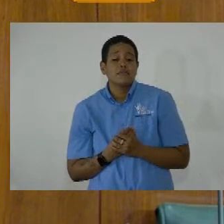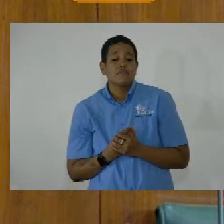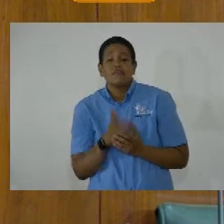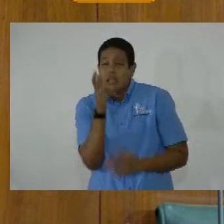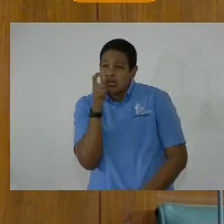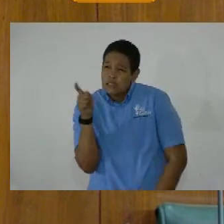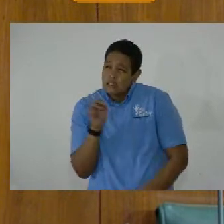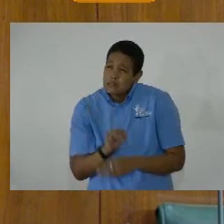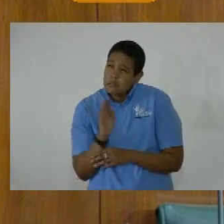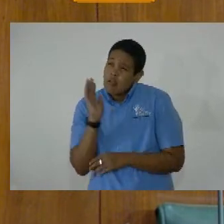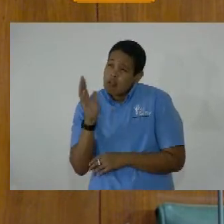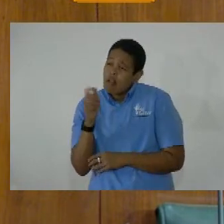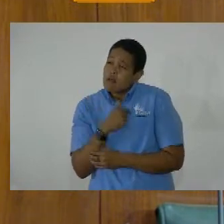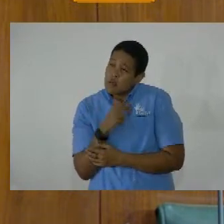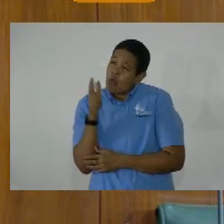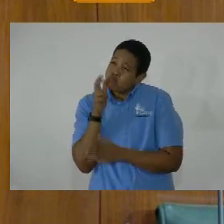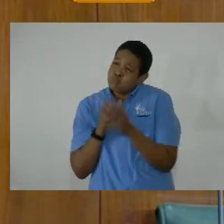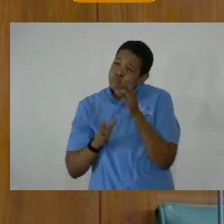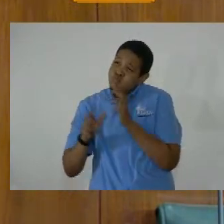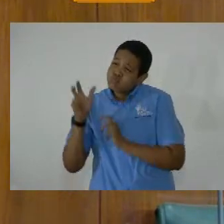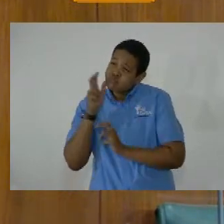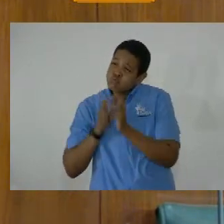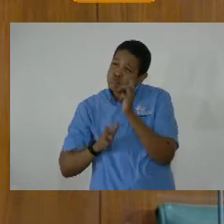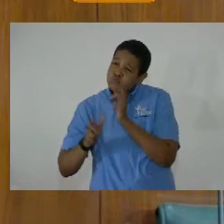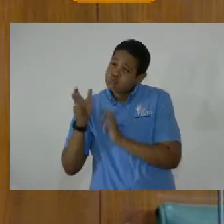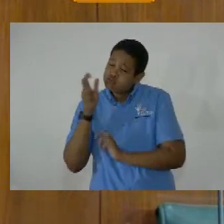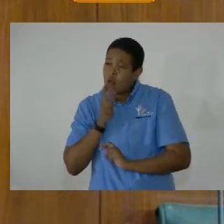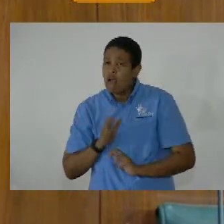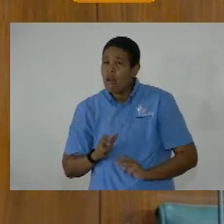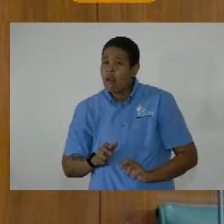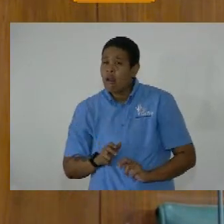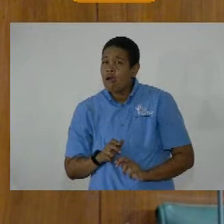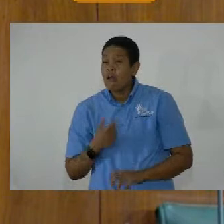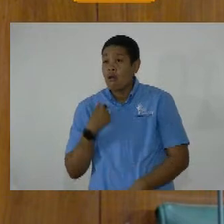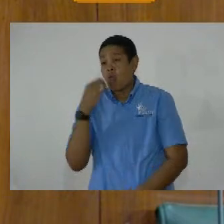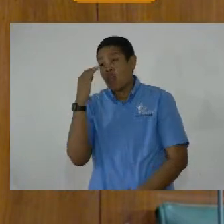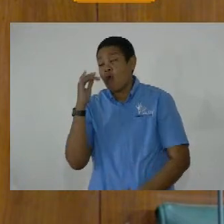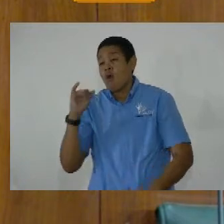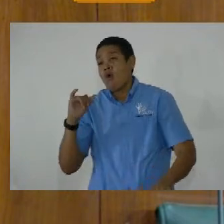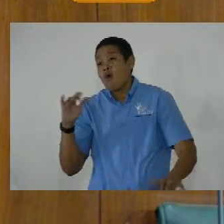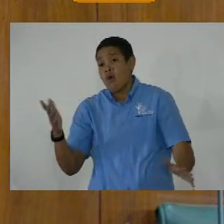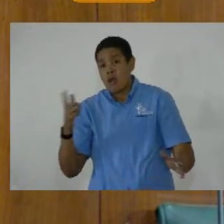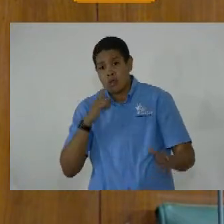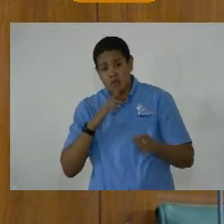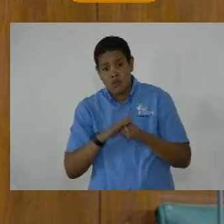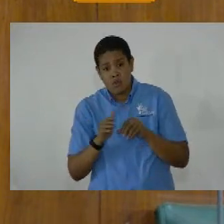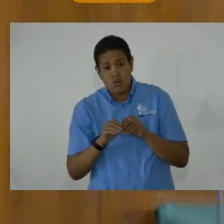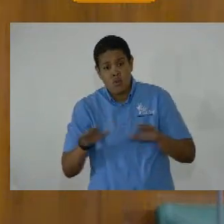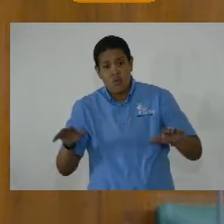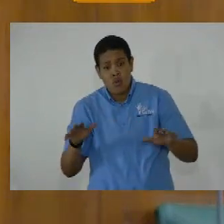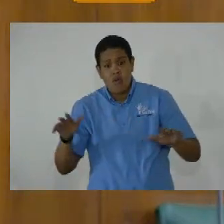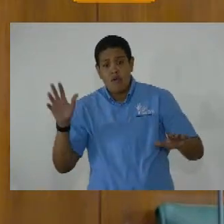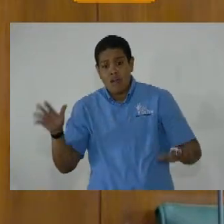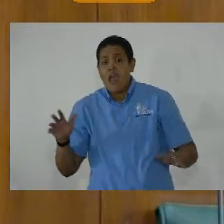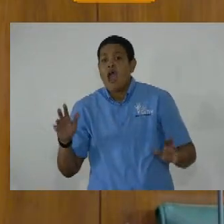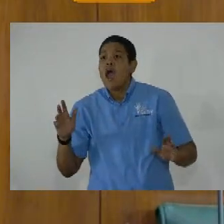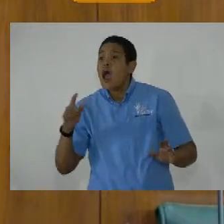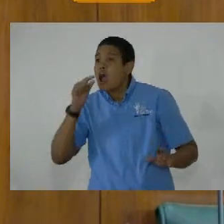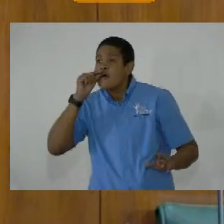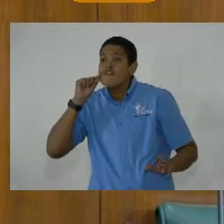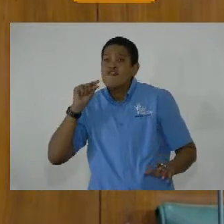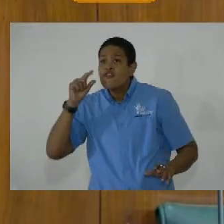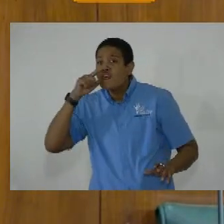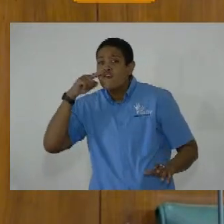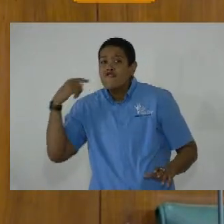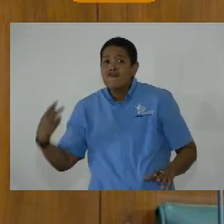Listening to the Minister's presentation, Madam Speaker, one would have thought that the pandemic and the Russia-Ukraine